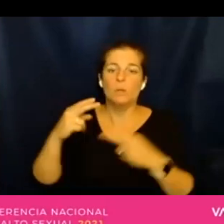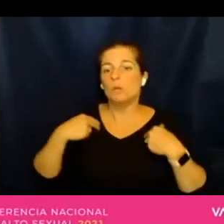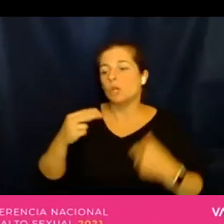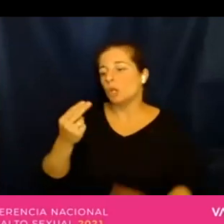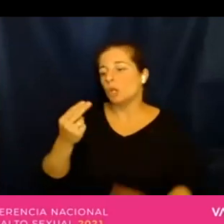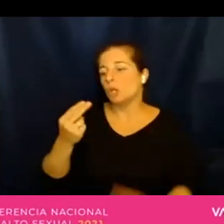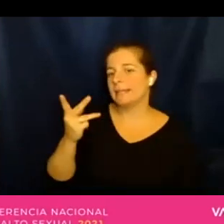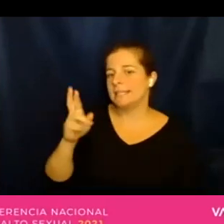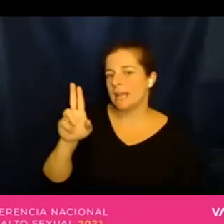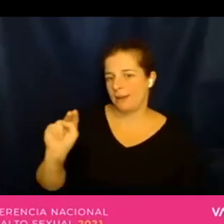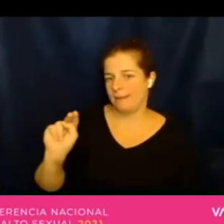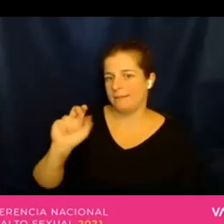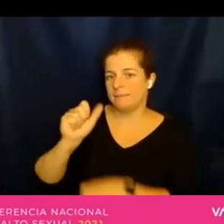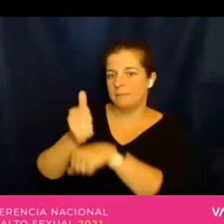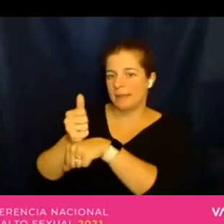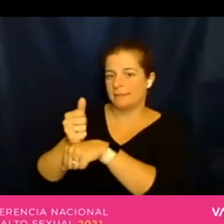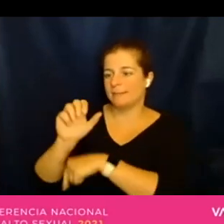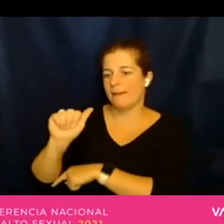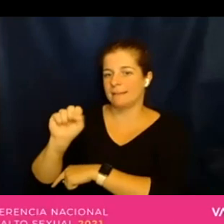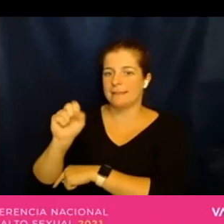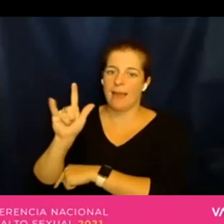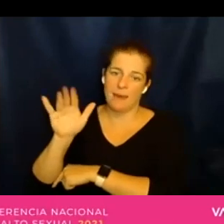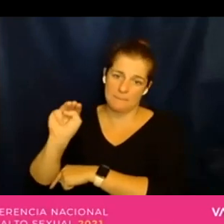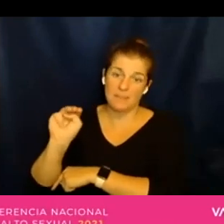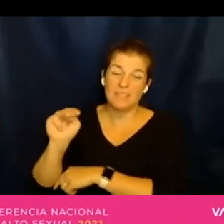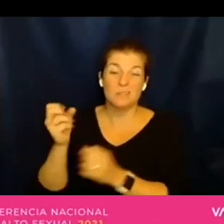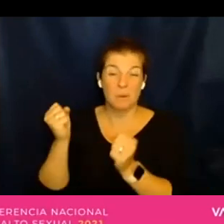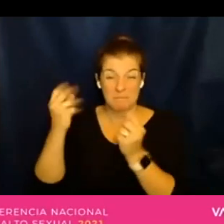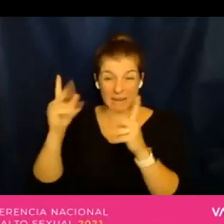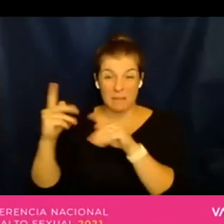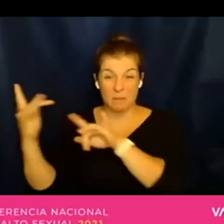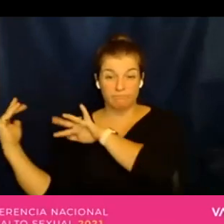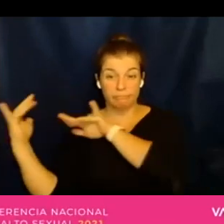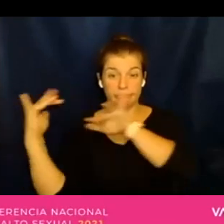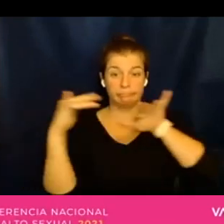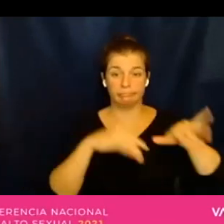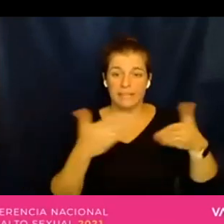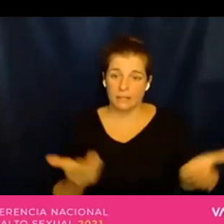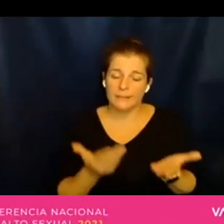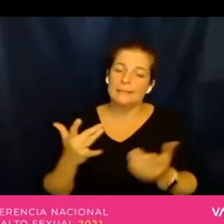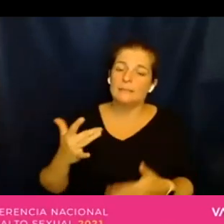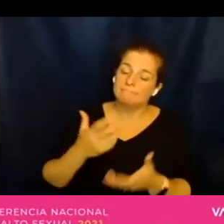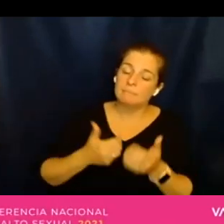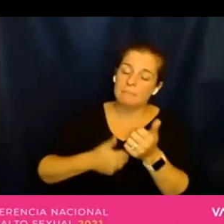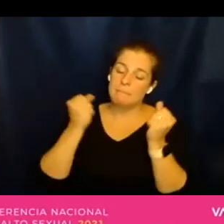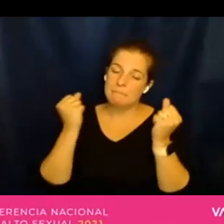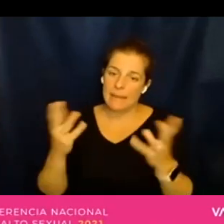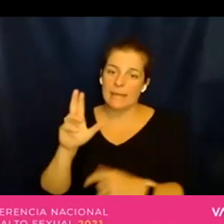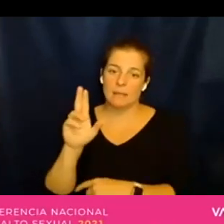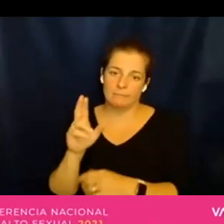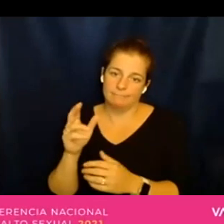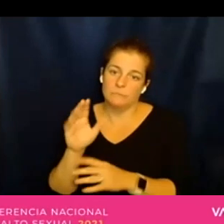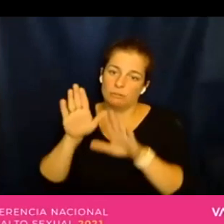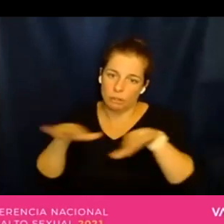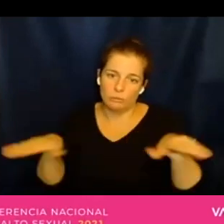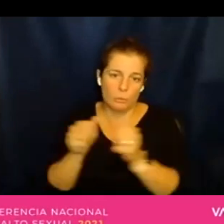thousands and thousands of people have started coming this way, particularly unaccompanied children. And